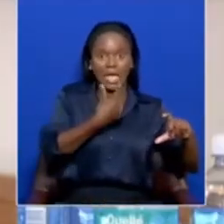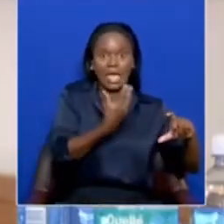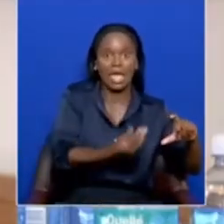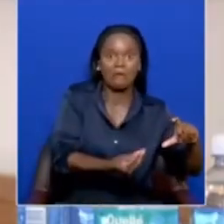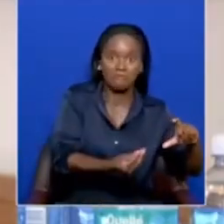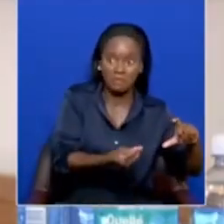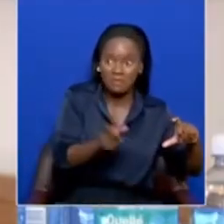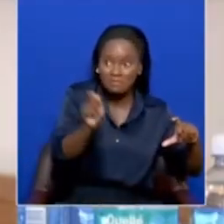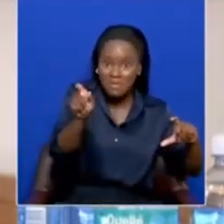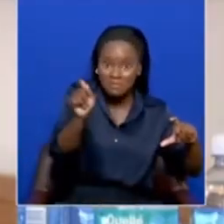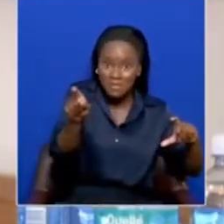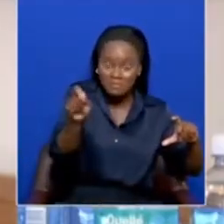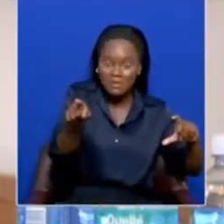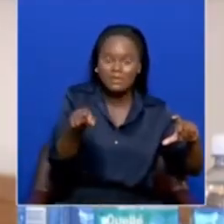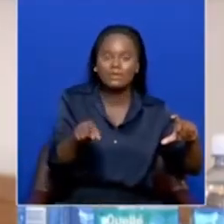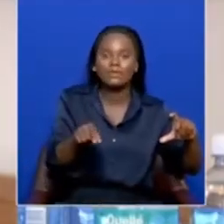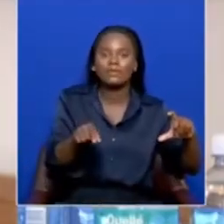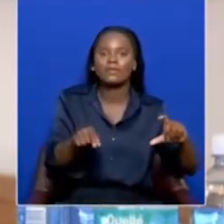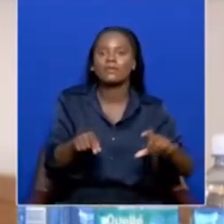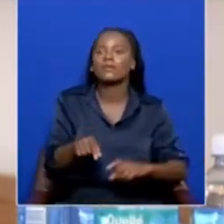Oh, I've been